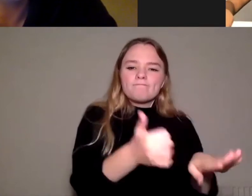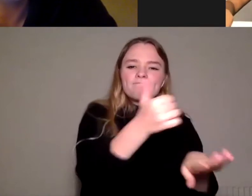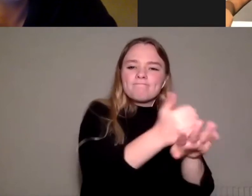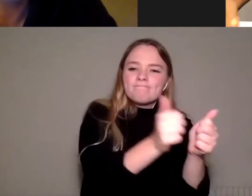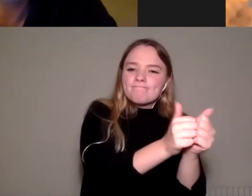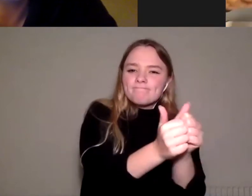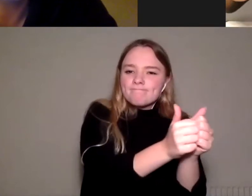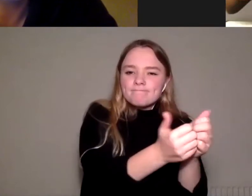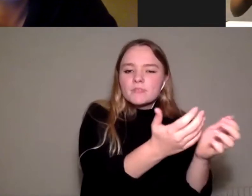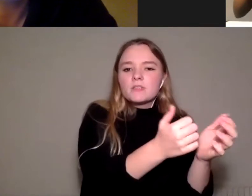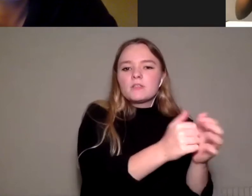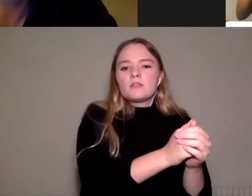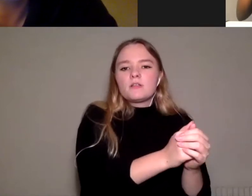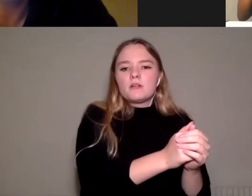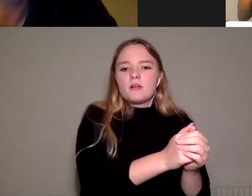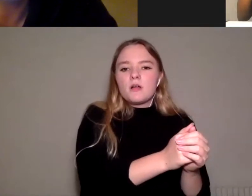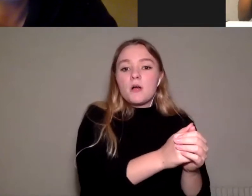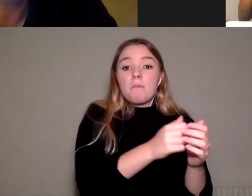from that,